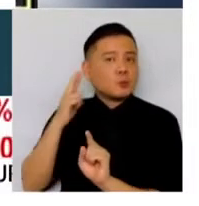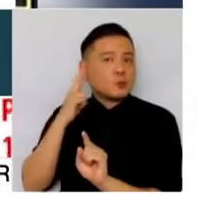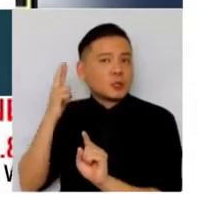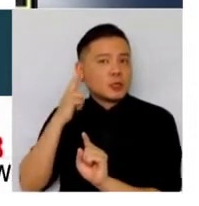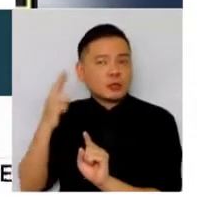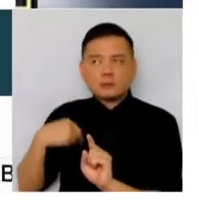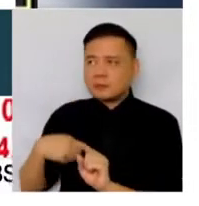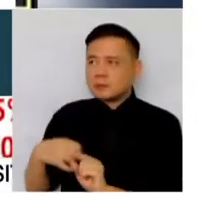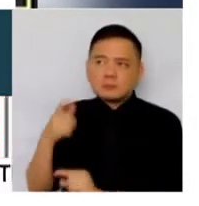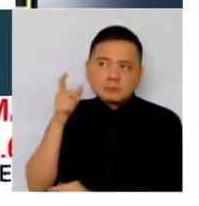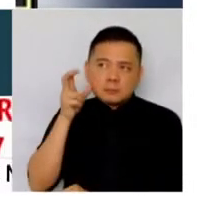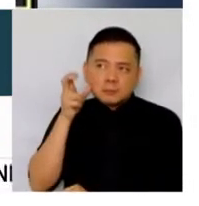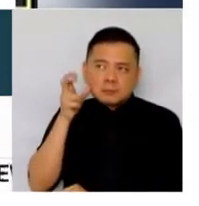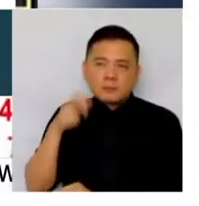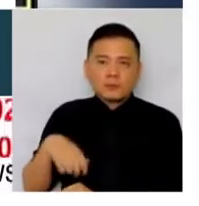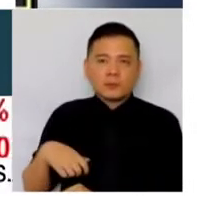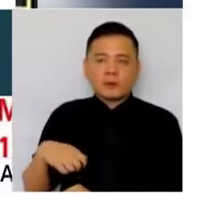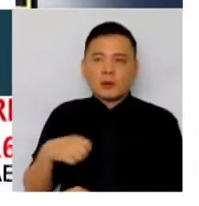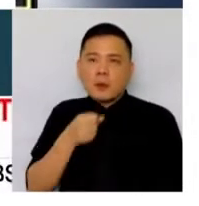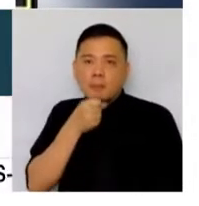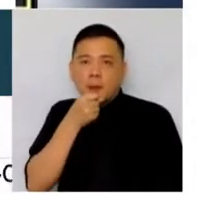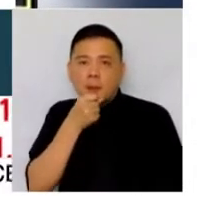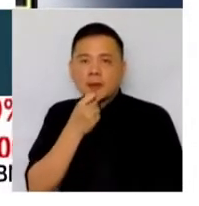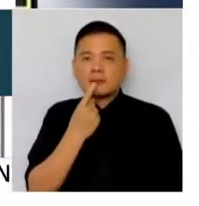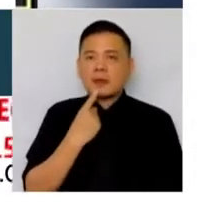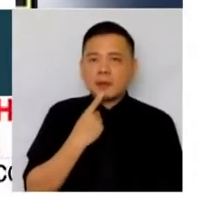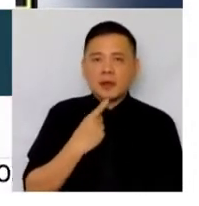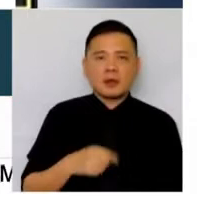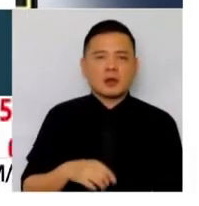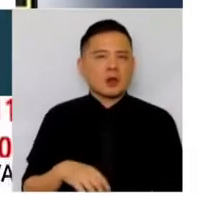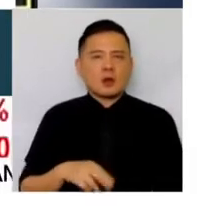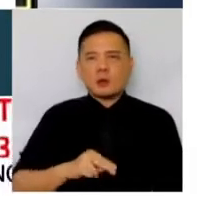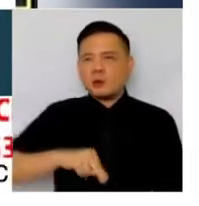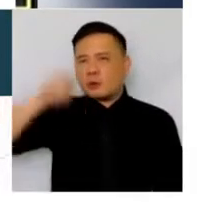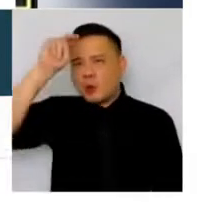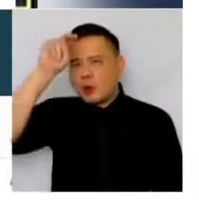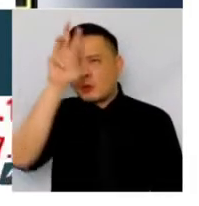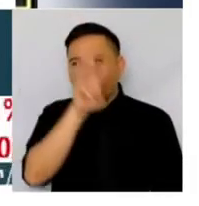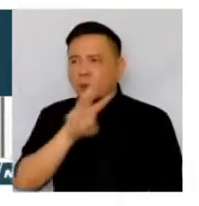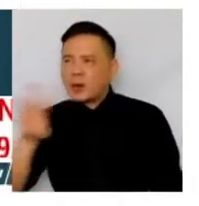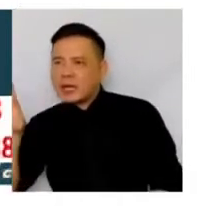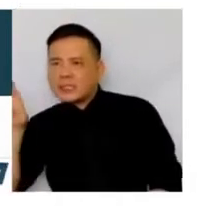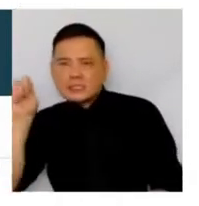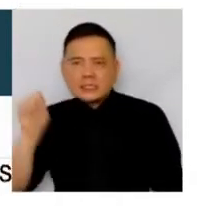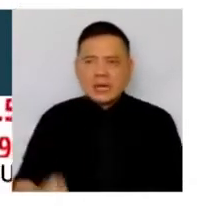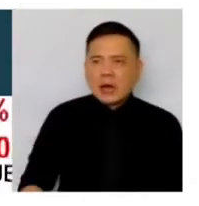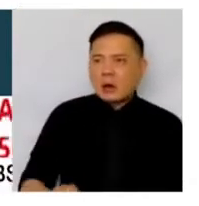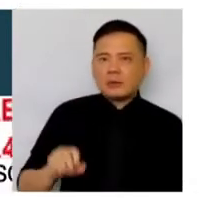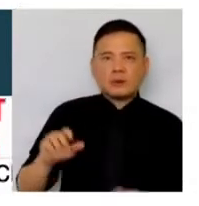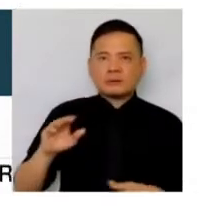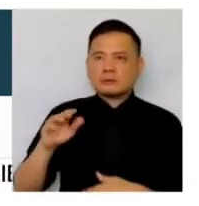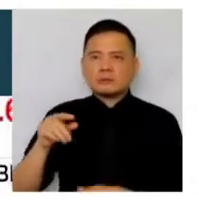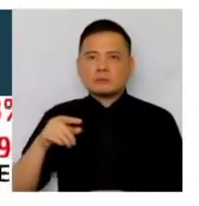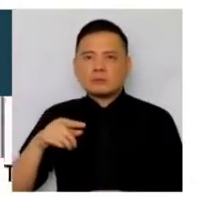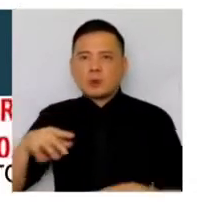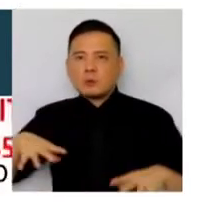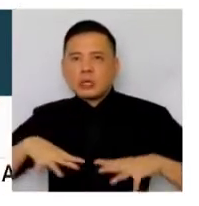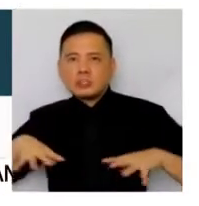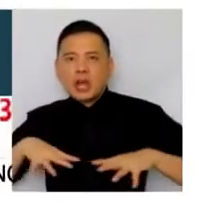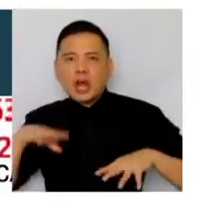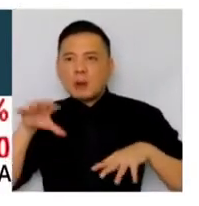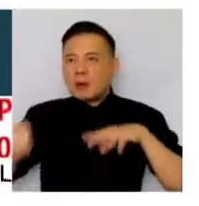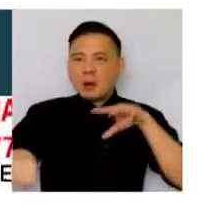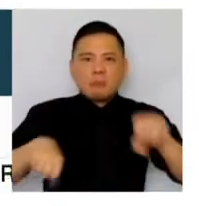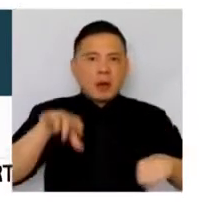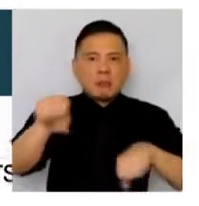the reporters are saying that they are hearing north, west, south, you know, everywhere. They're hearing